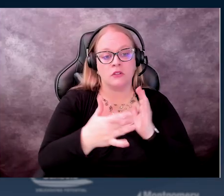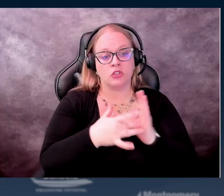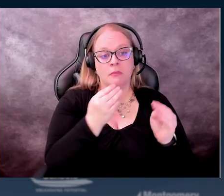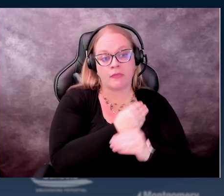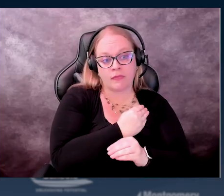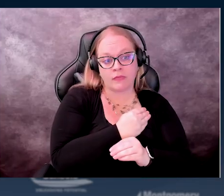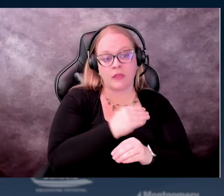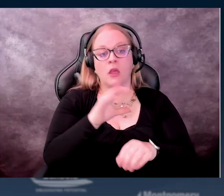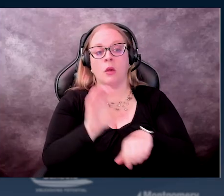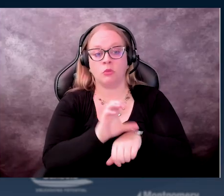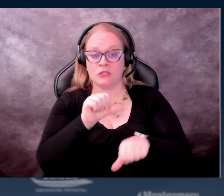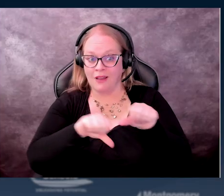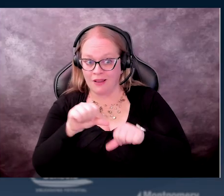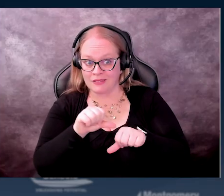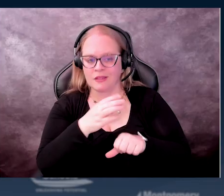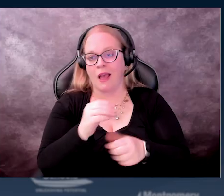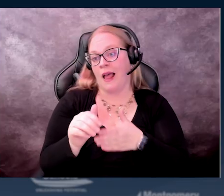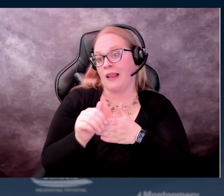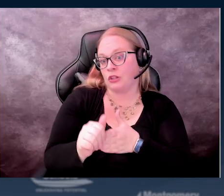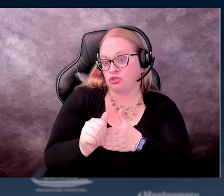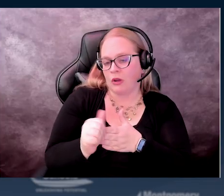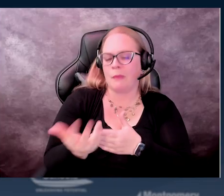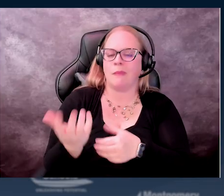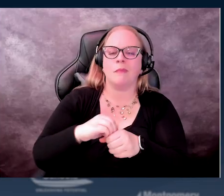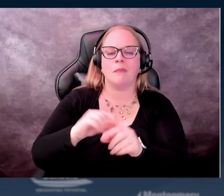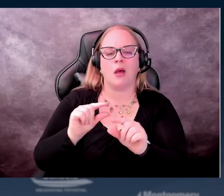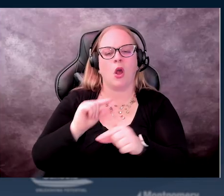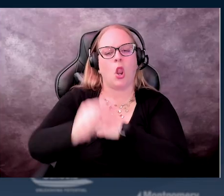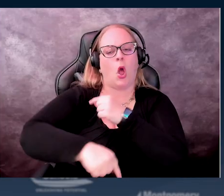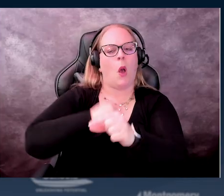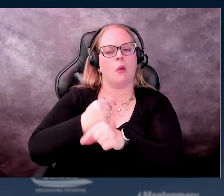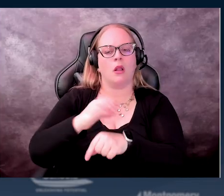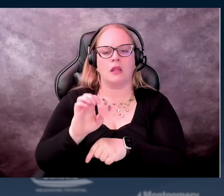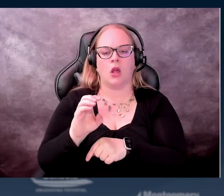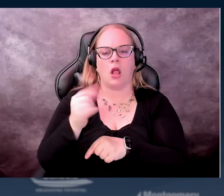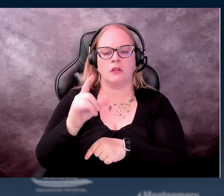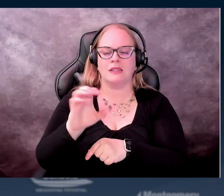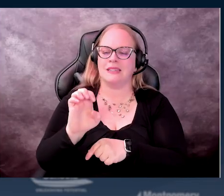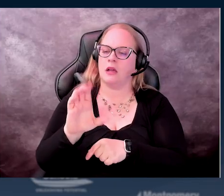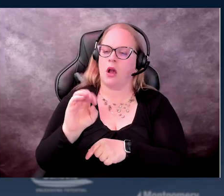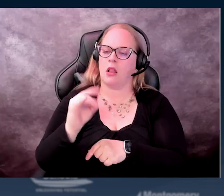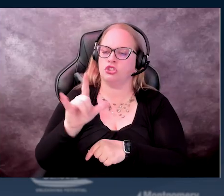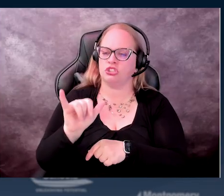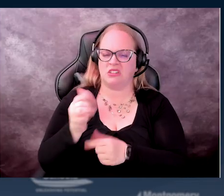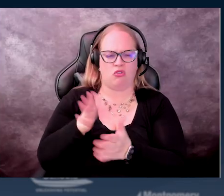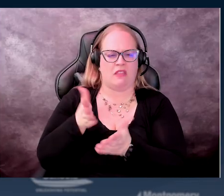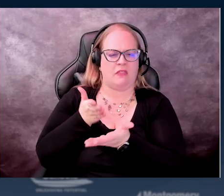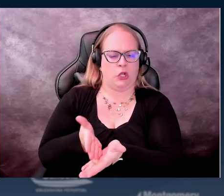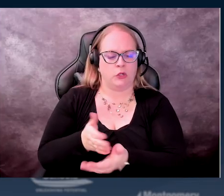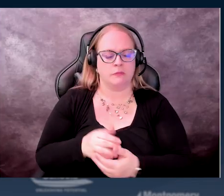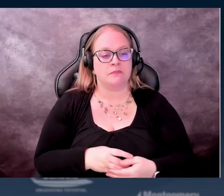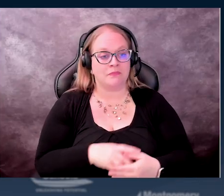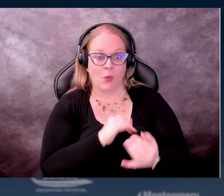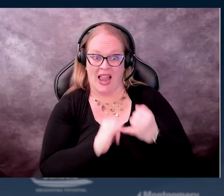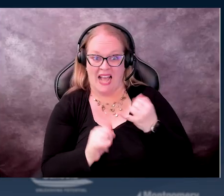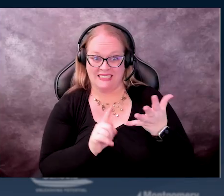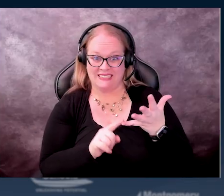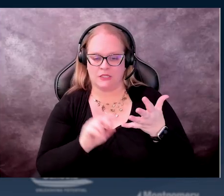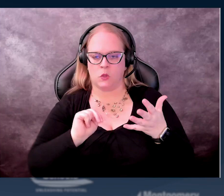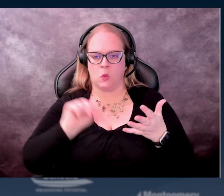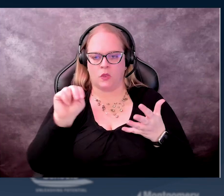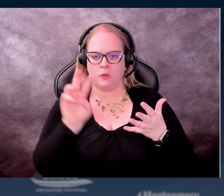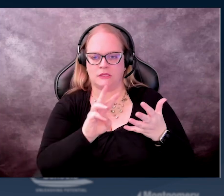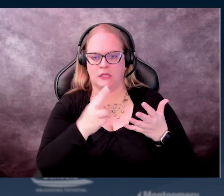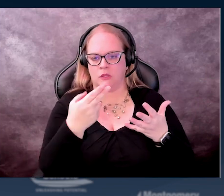would be a part of global ecology. And finally, to round out Region 6 is Northwest High School. They will be the host